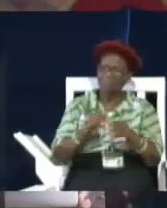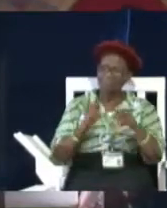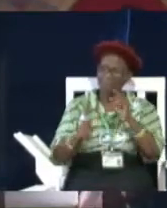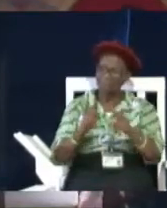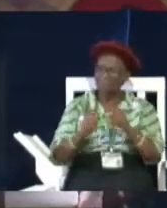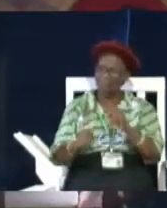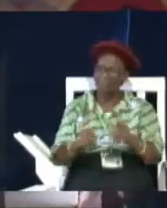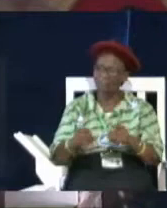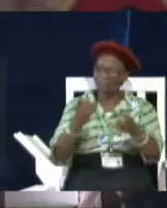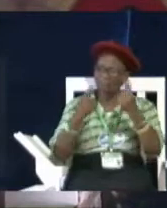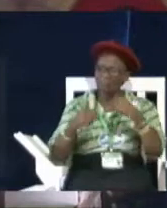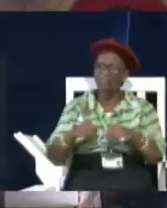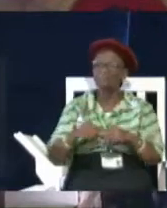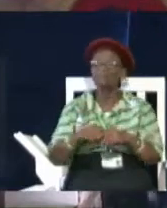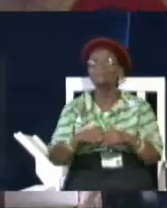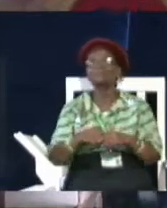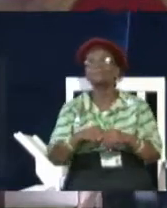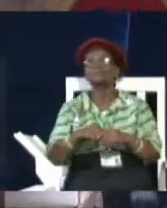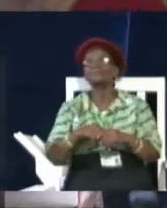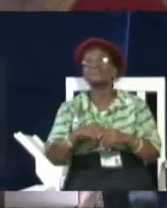world.